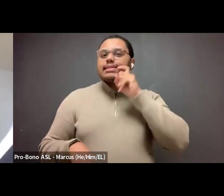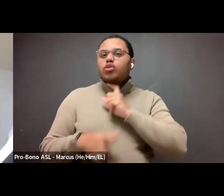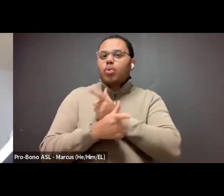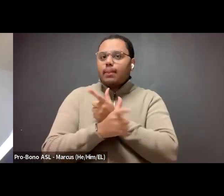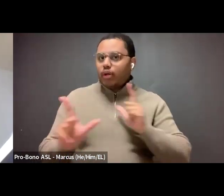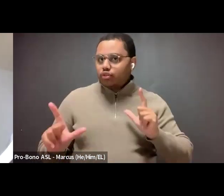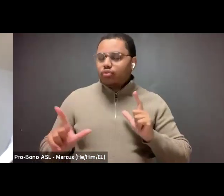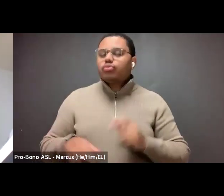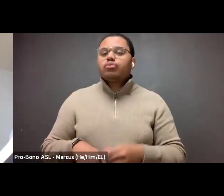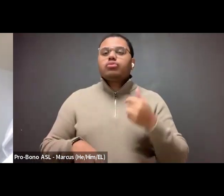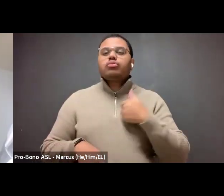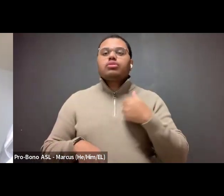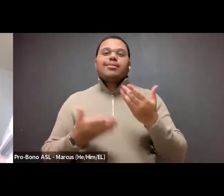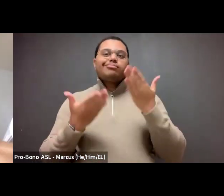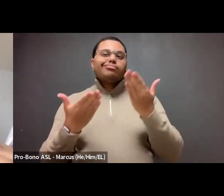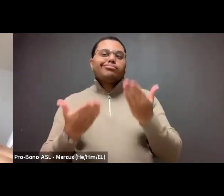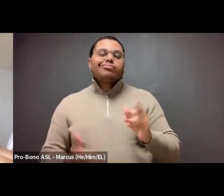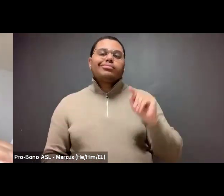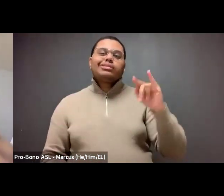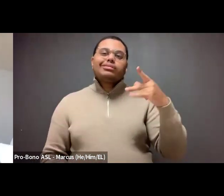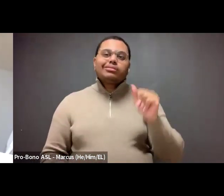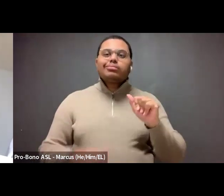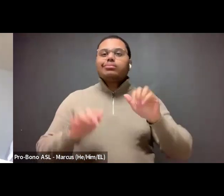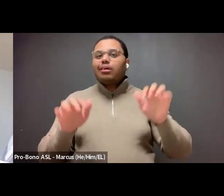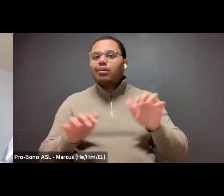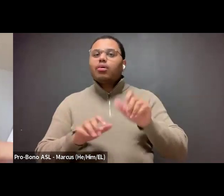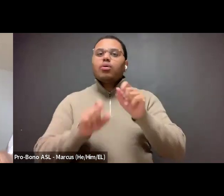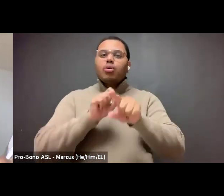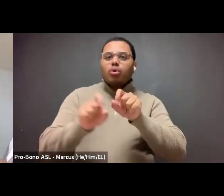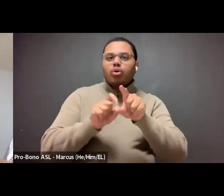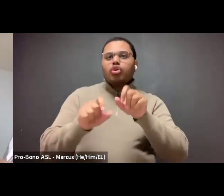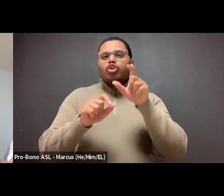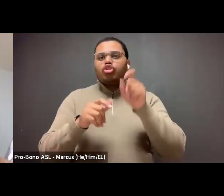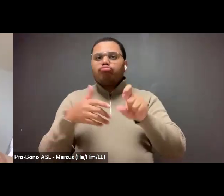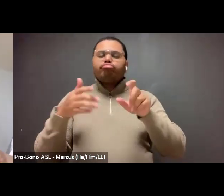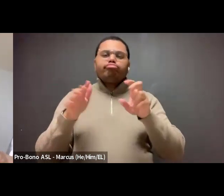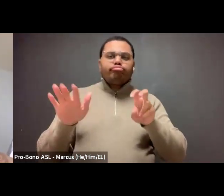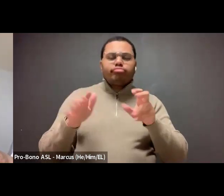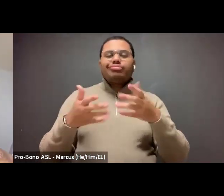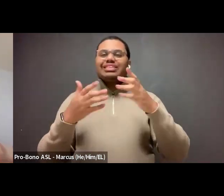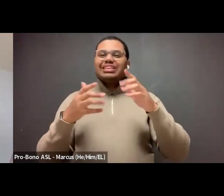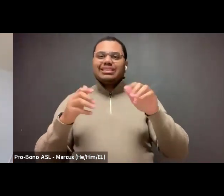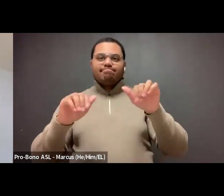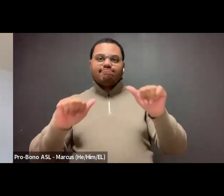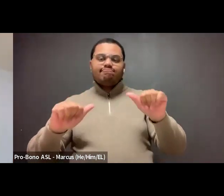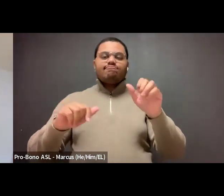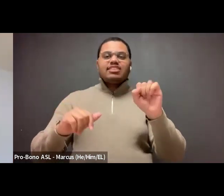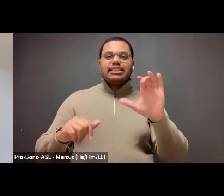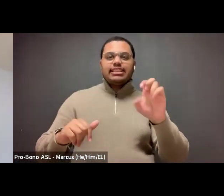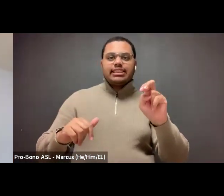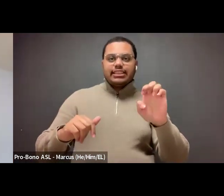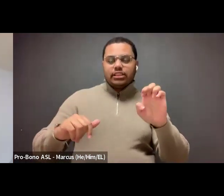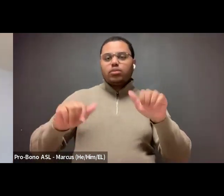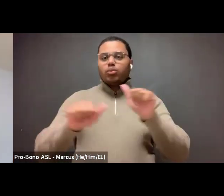liberation. I give tips and activities. I give questions that you should explore in scene work, right? How